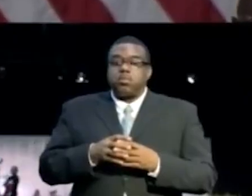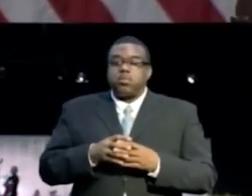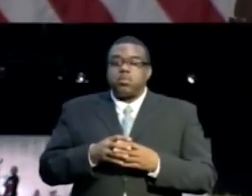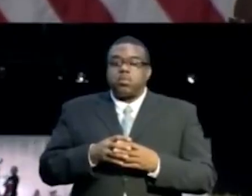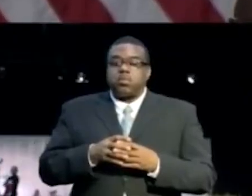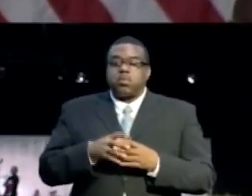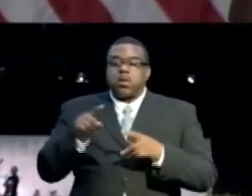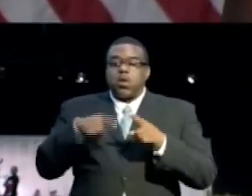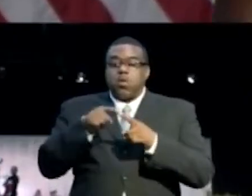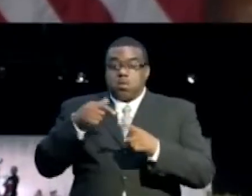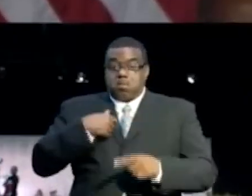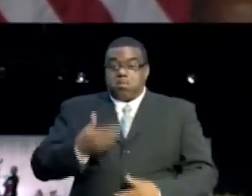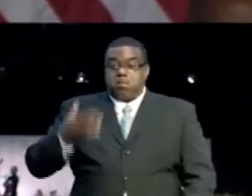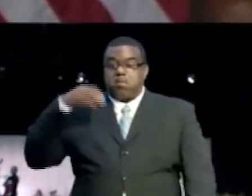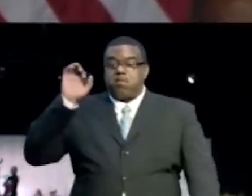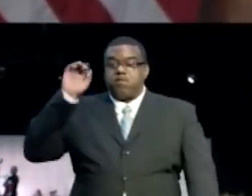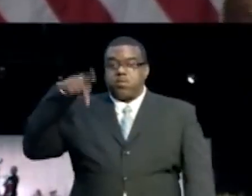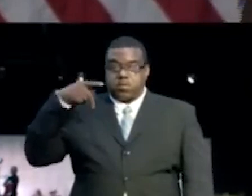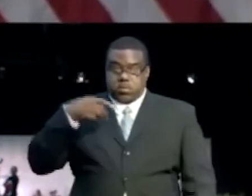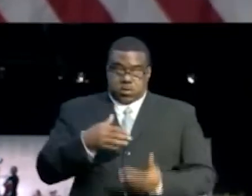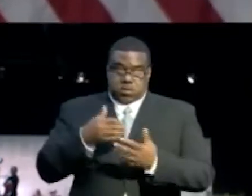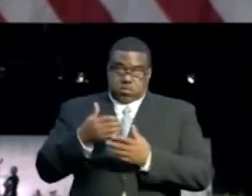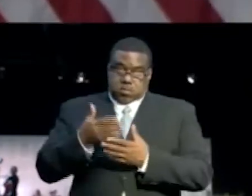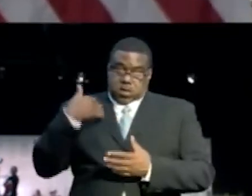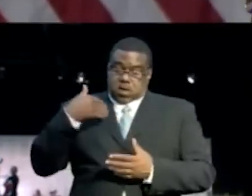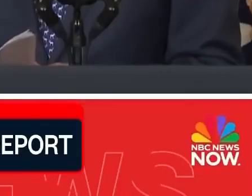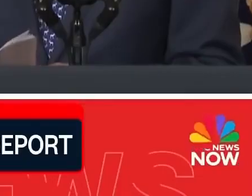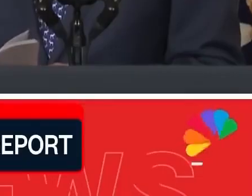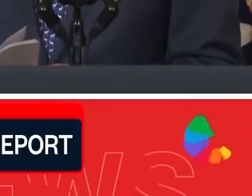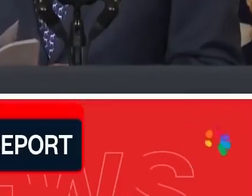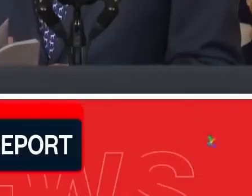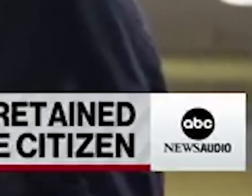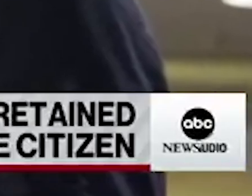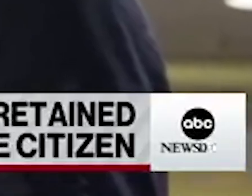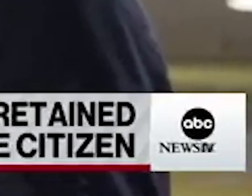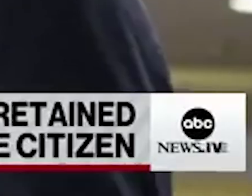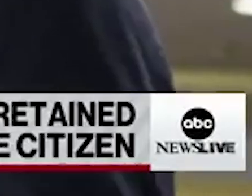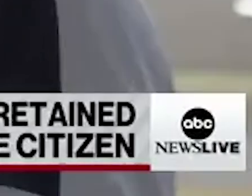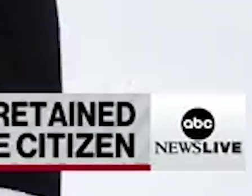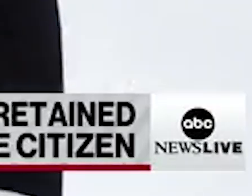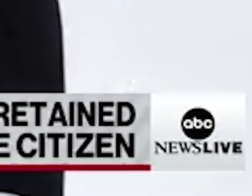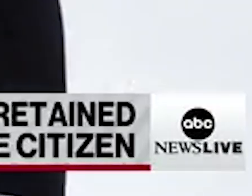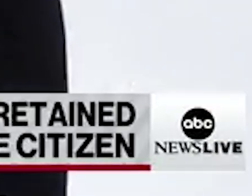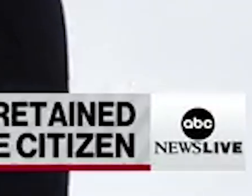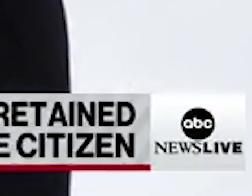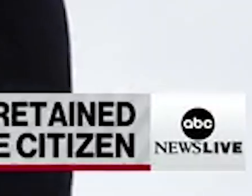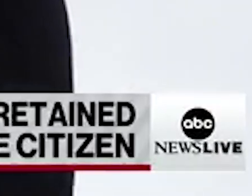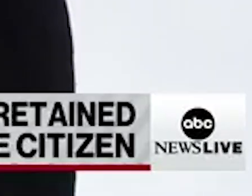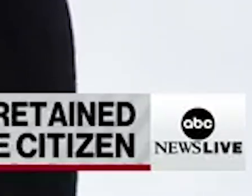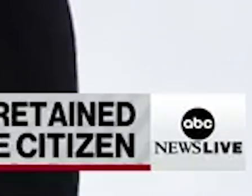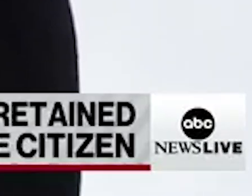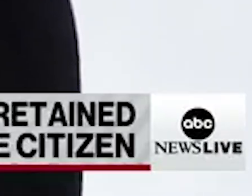And when I was vice president, things were kind of bad during the pandemic. My memory is fine. In his interview with our office, Mr.